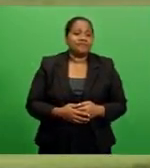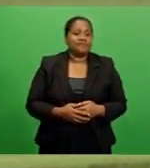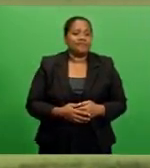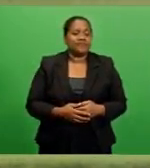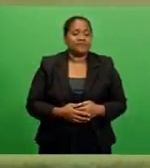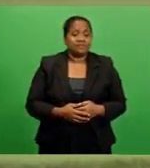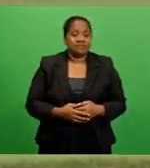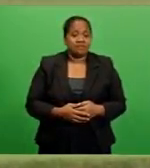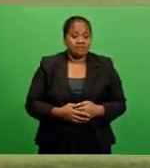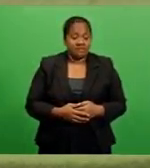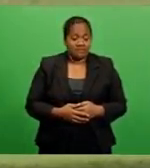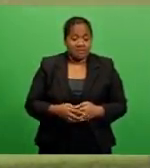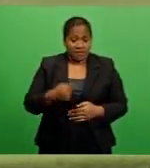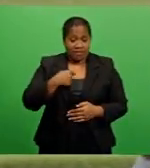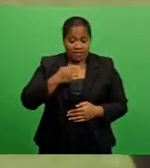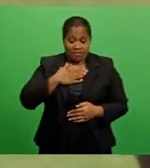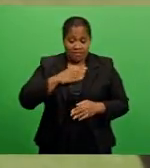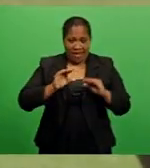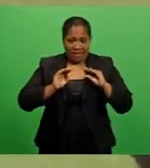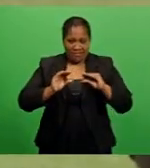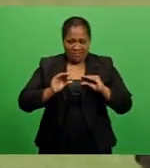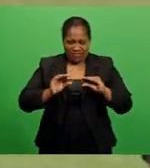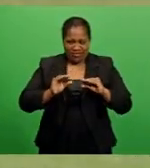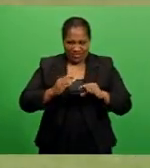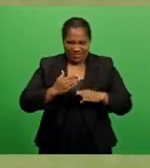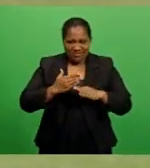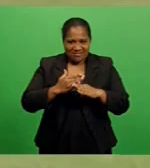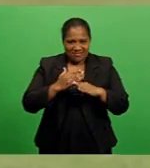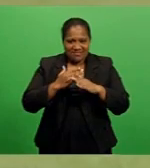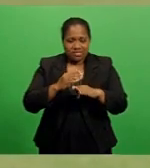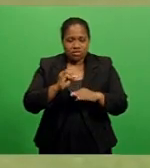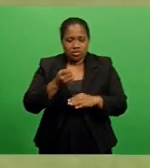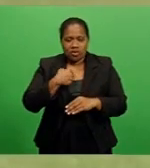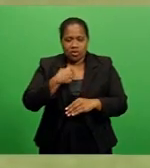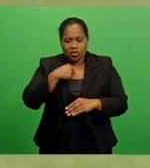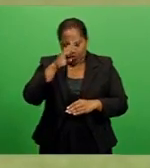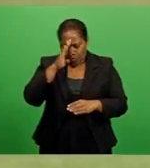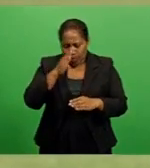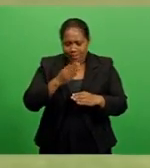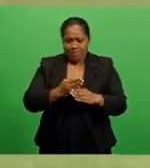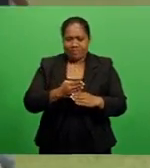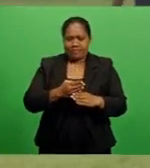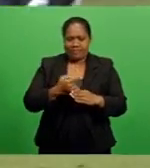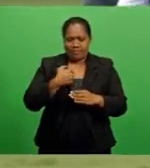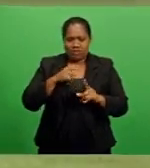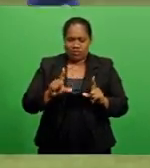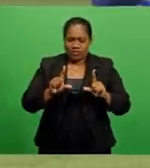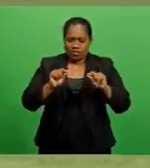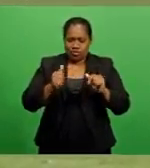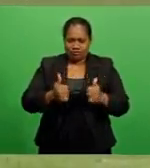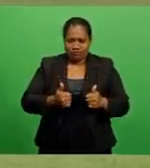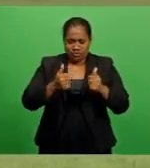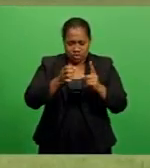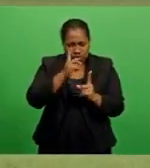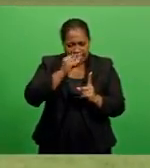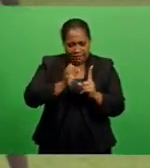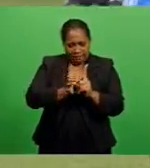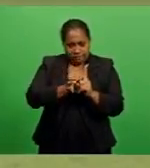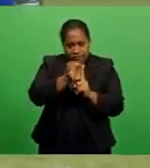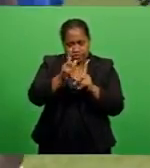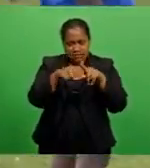for me and my coaching career also, so I hope to do well, improve the team